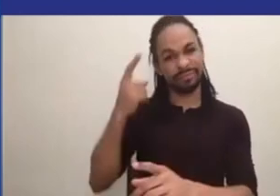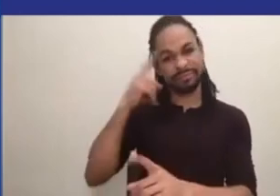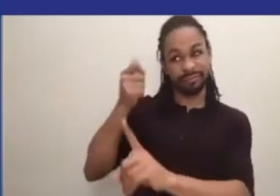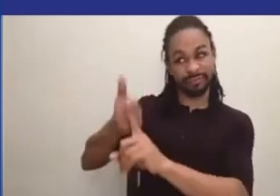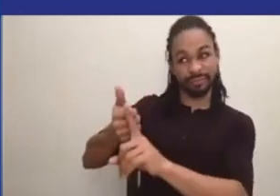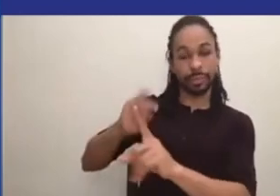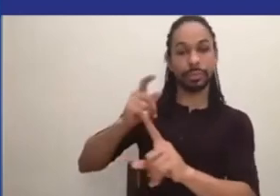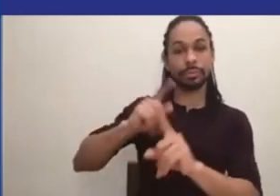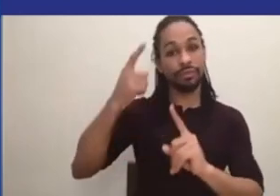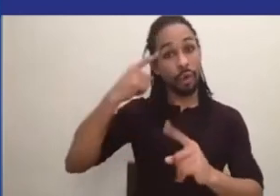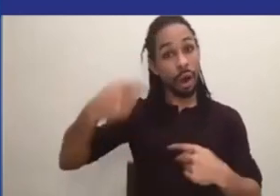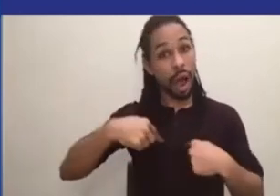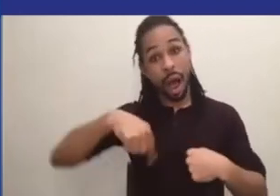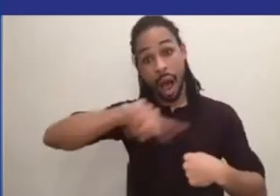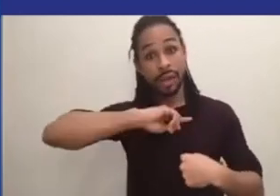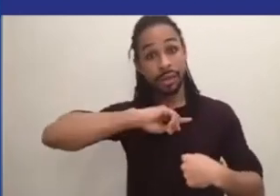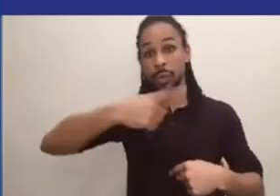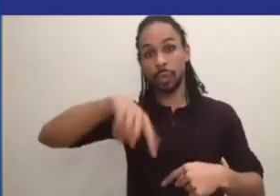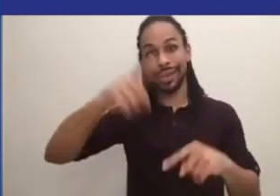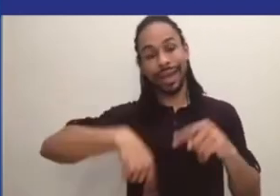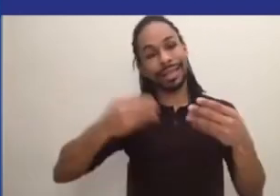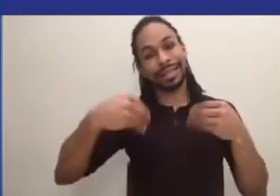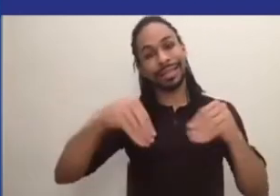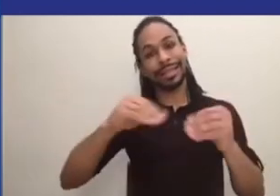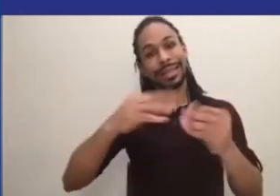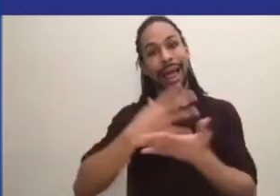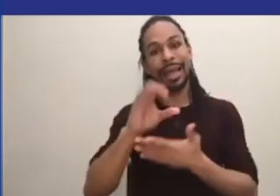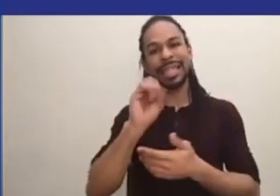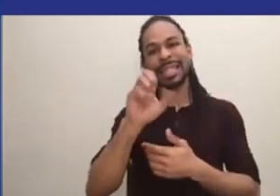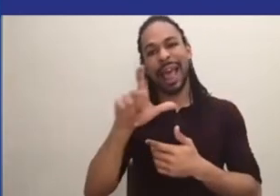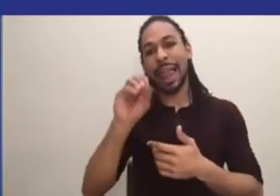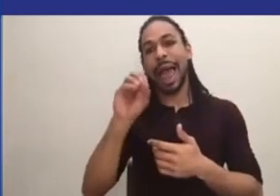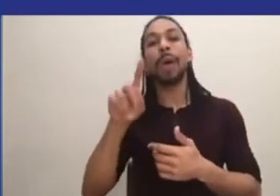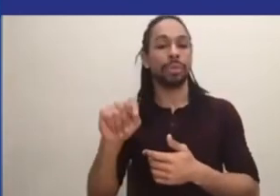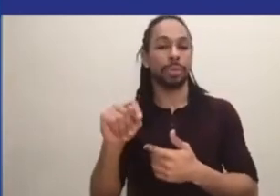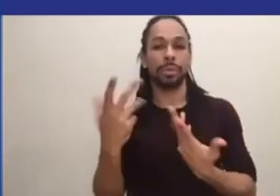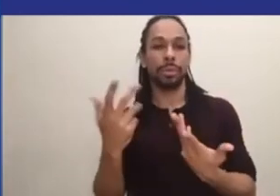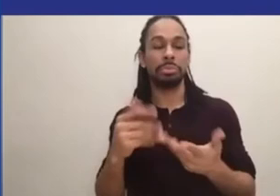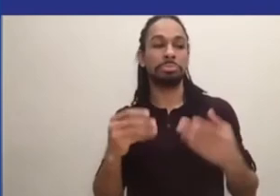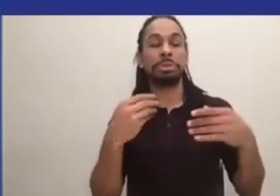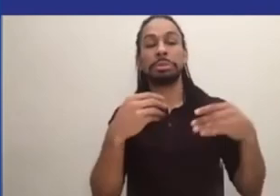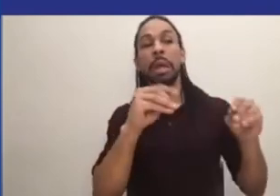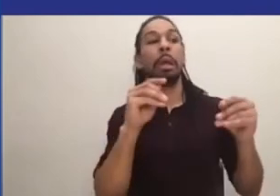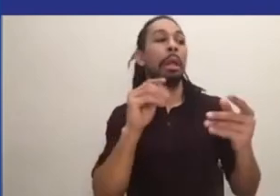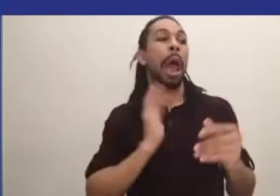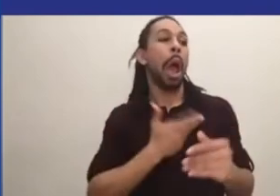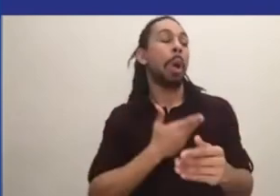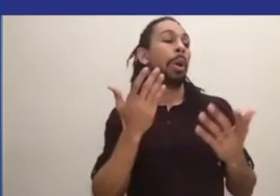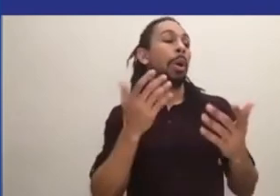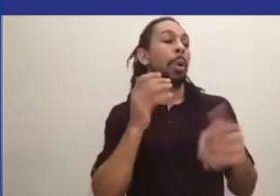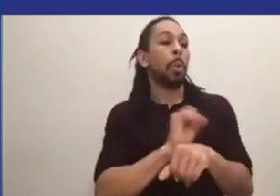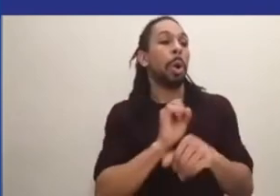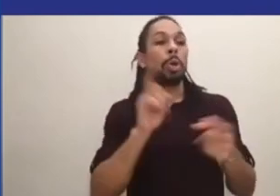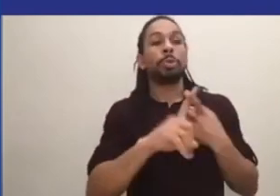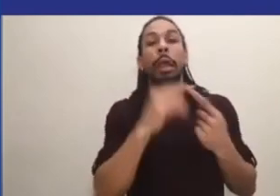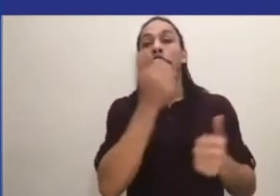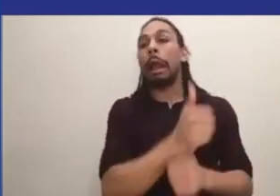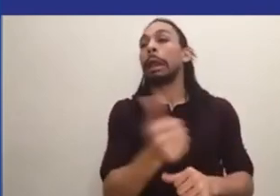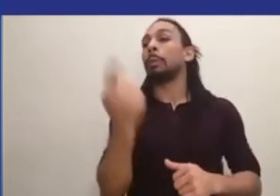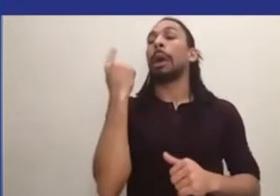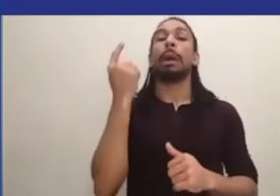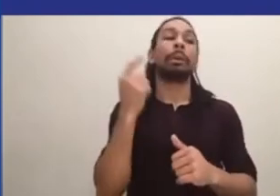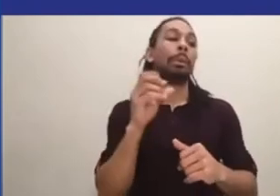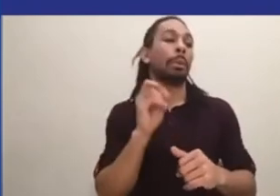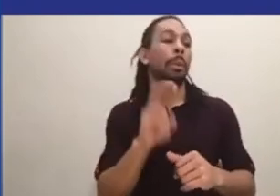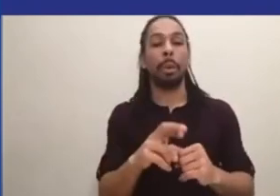to not sell out, you know, and to continue to teach, you know. I always say everything that I do